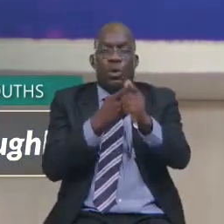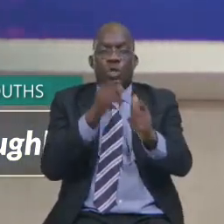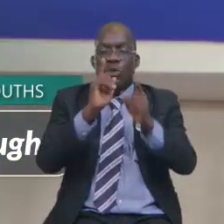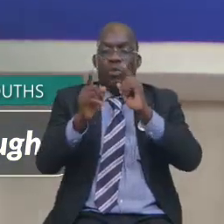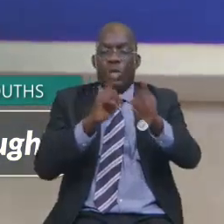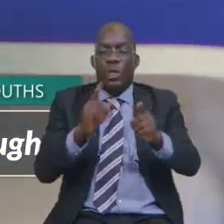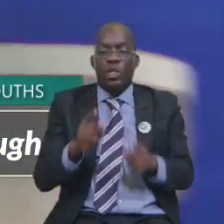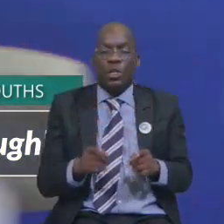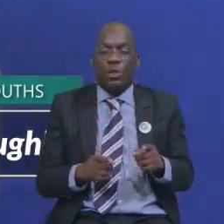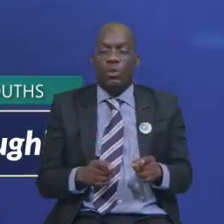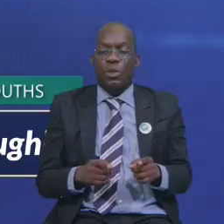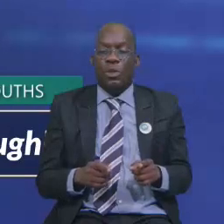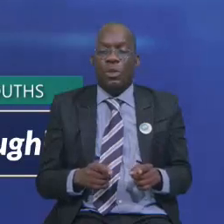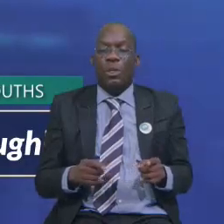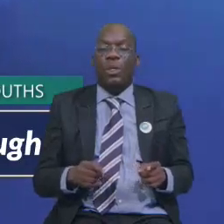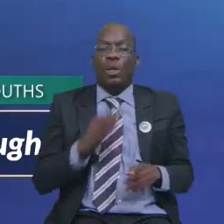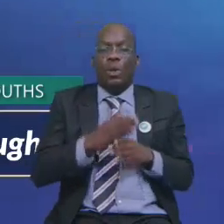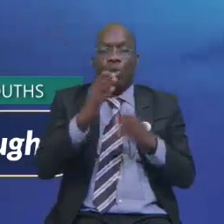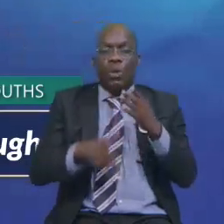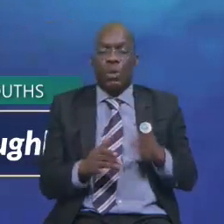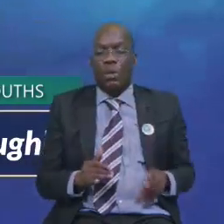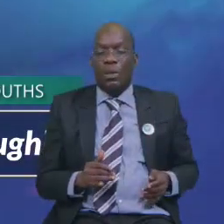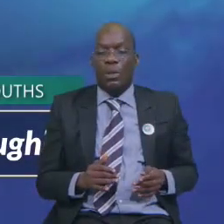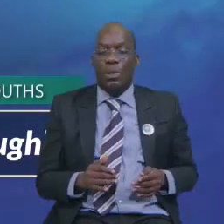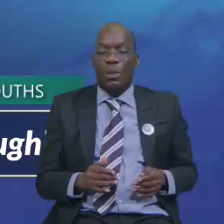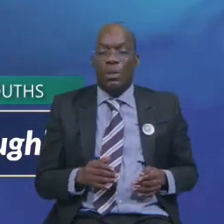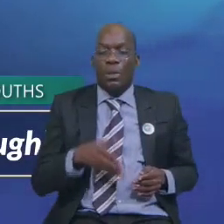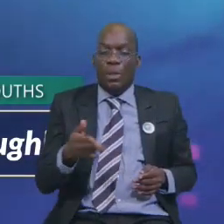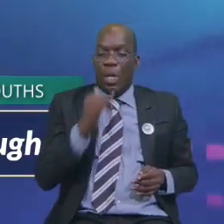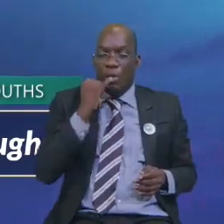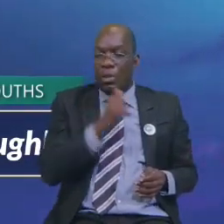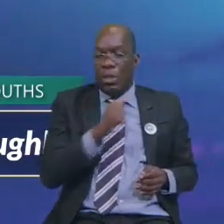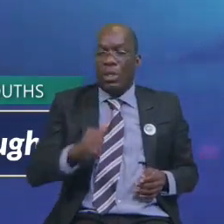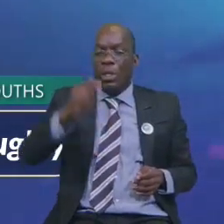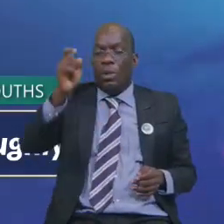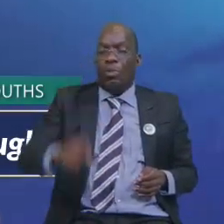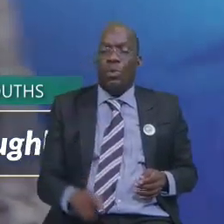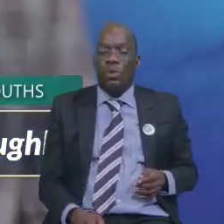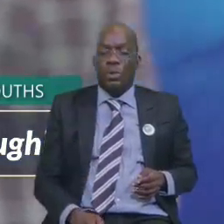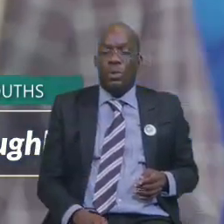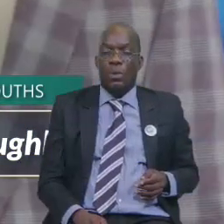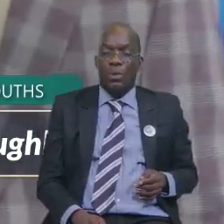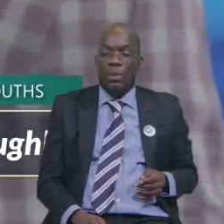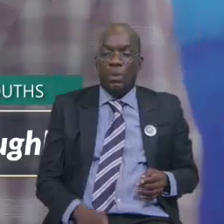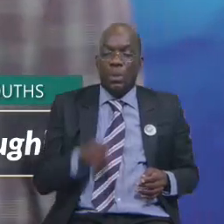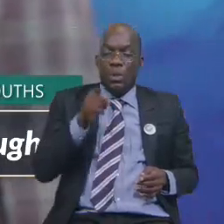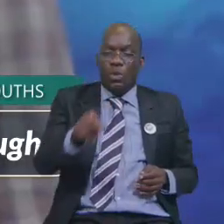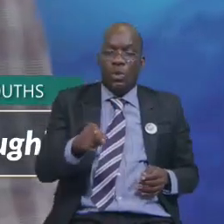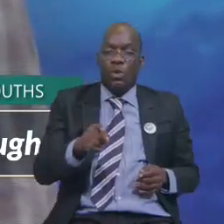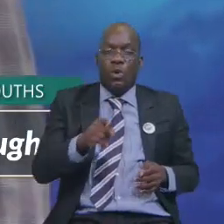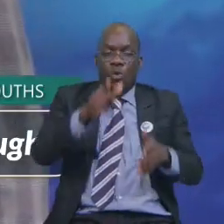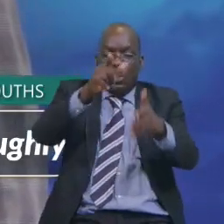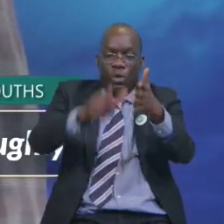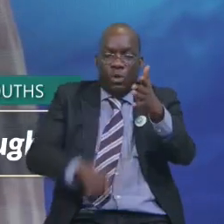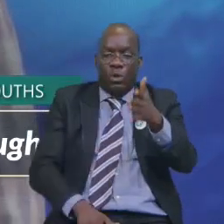if we're going to do what the Lord has assigned, there is a must. M-U-S-T. You minimize